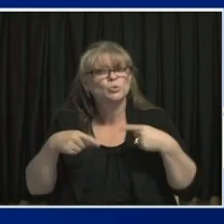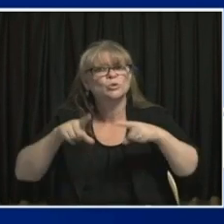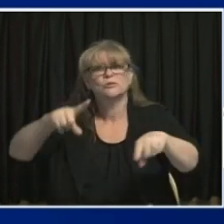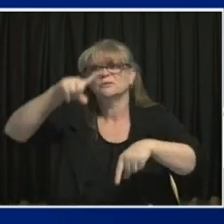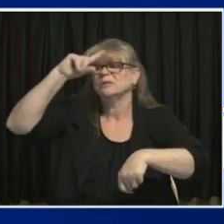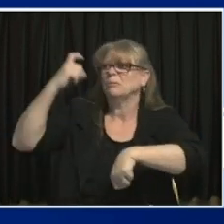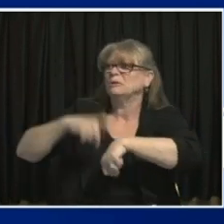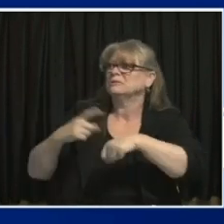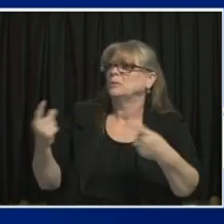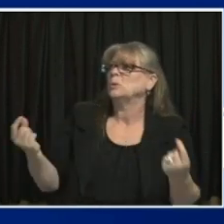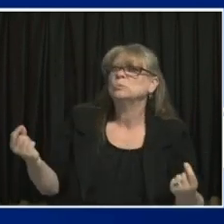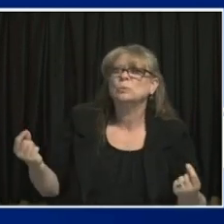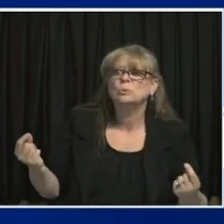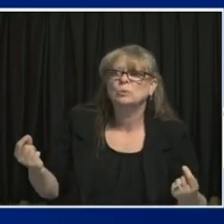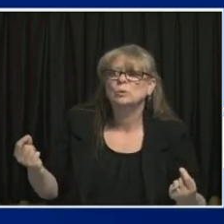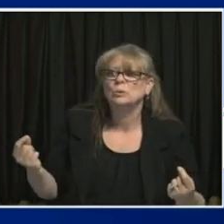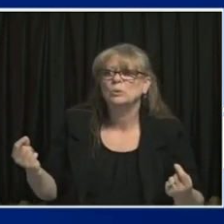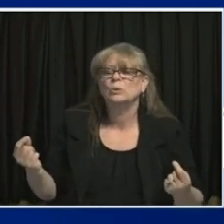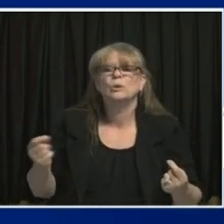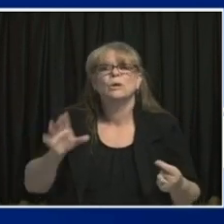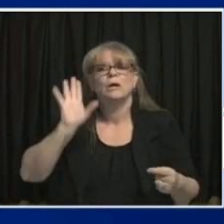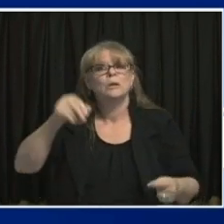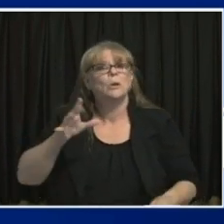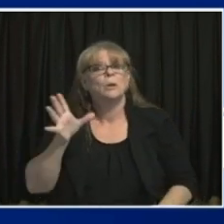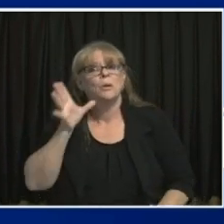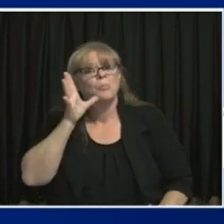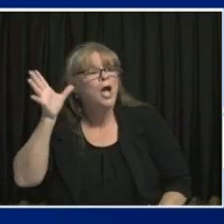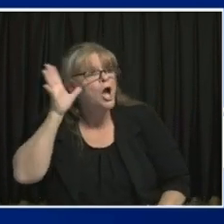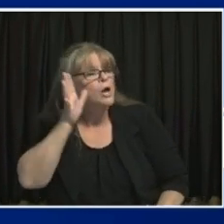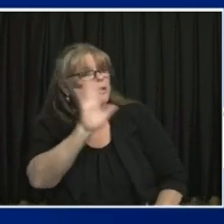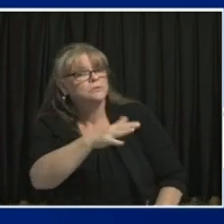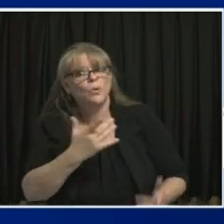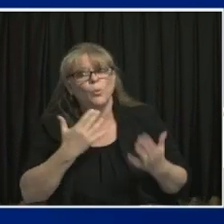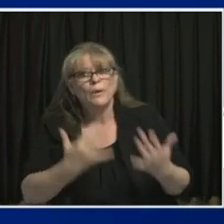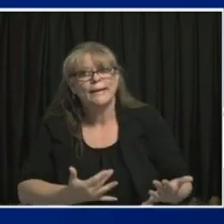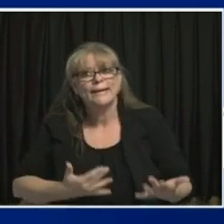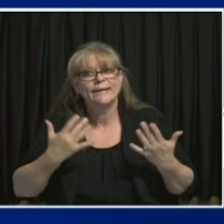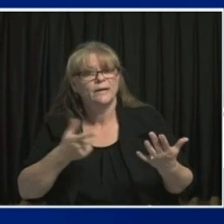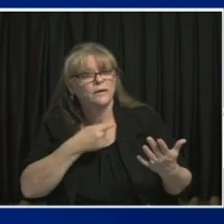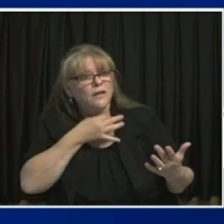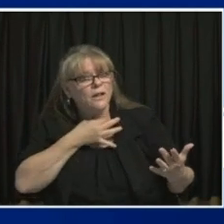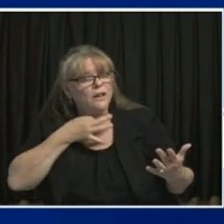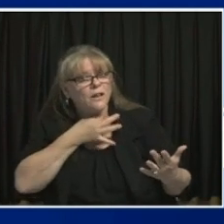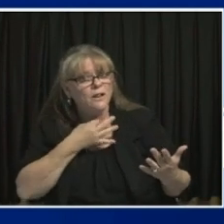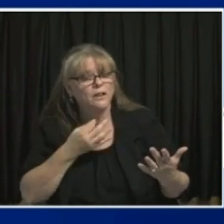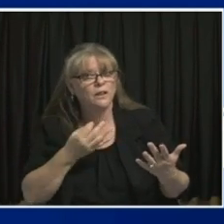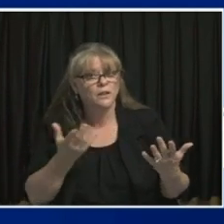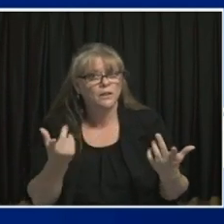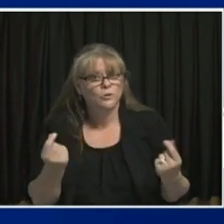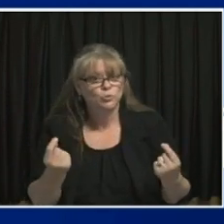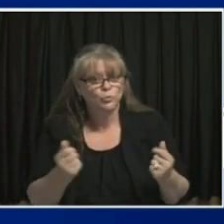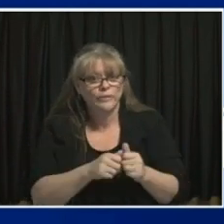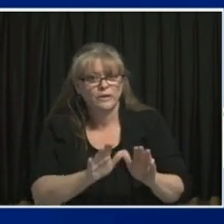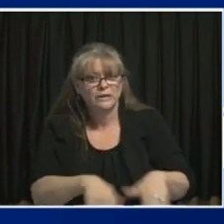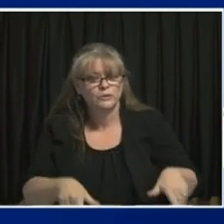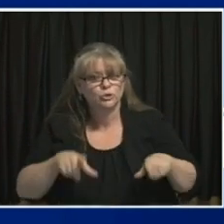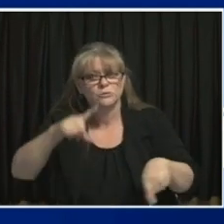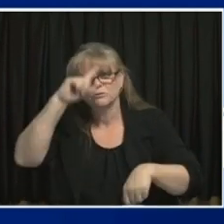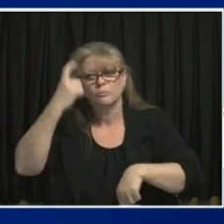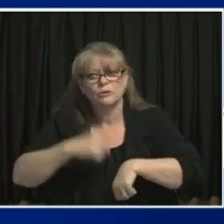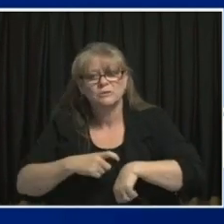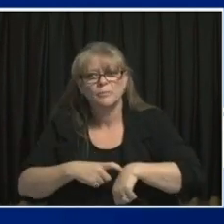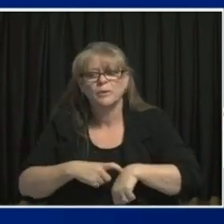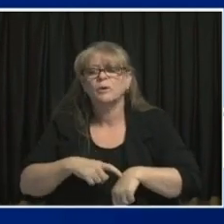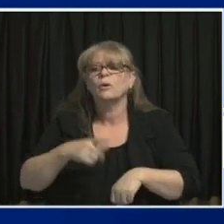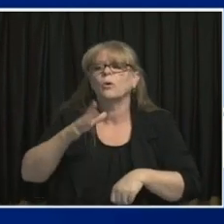And parents and kids are waiting a decision on that. And this will be the decisions for June that we'll be making, but we expect